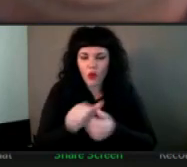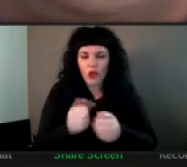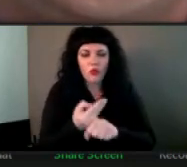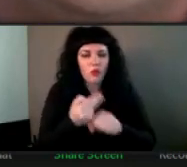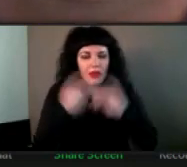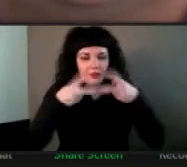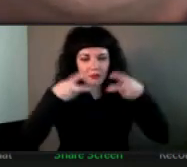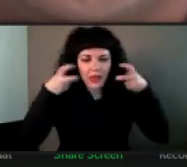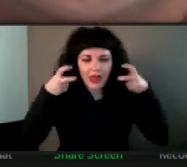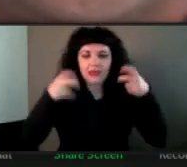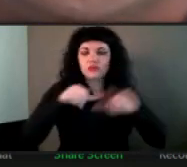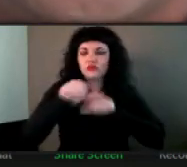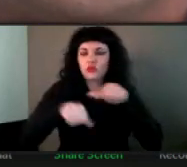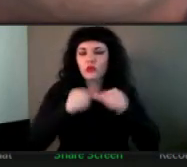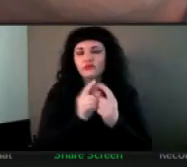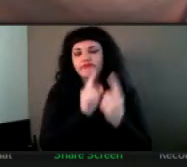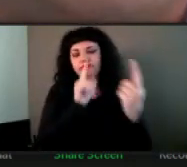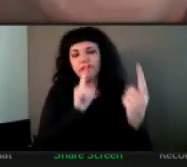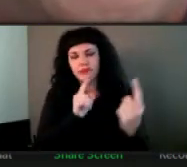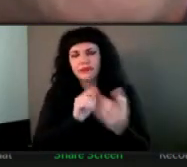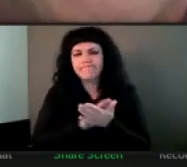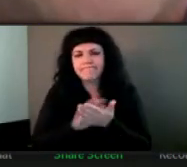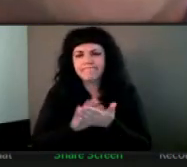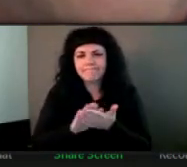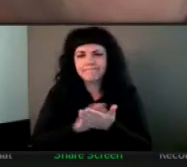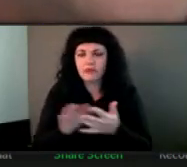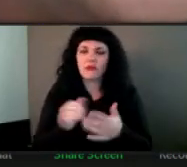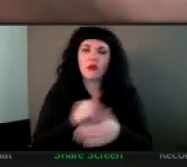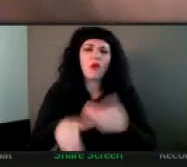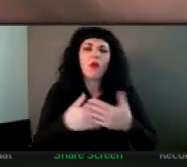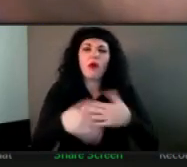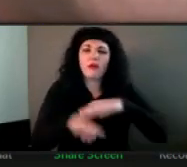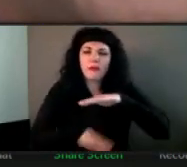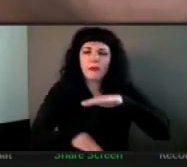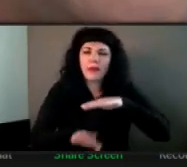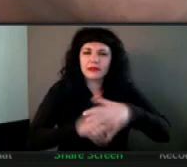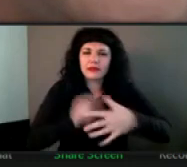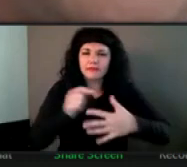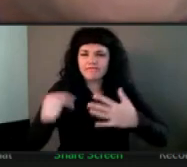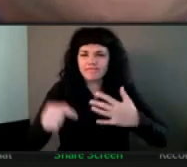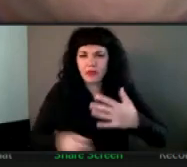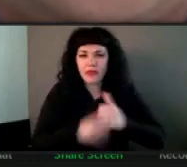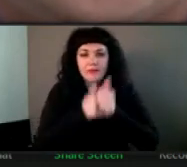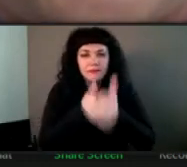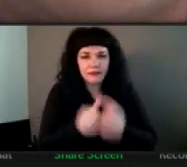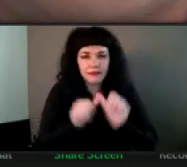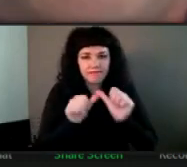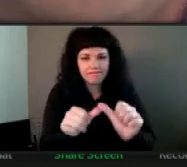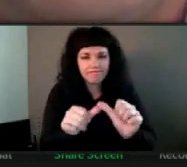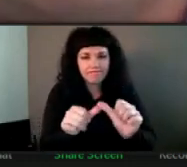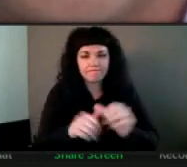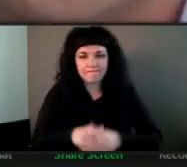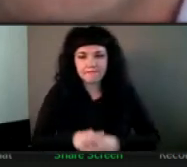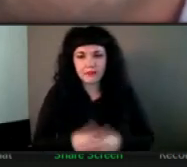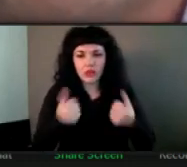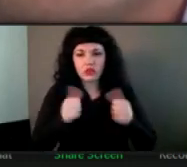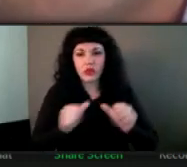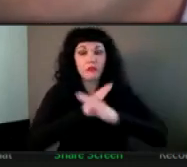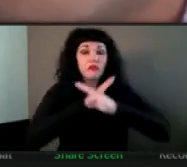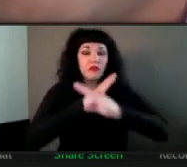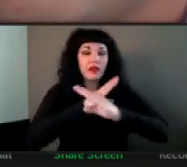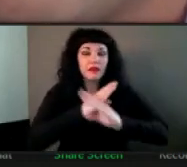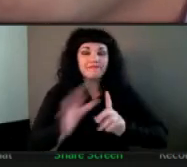the social distancing, hand sanitizer. All those basic things should definitely be continued to try to prevent the infection.